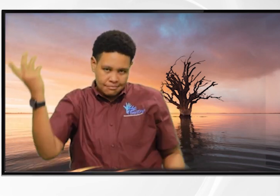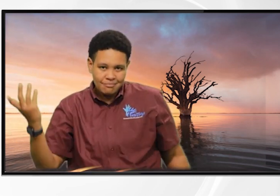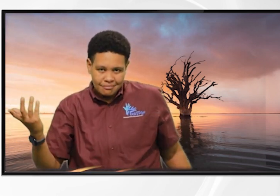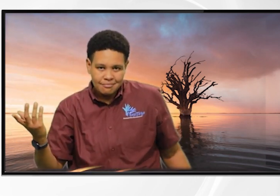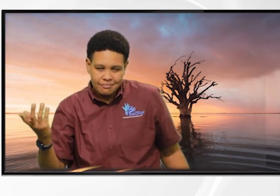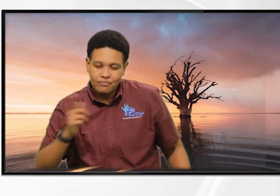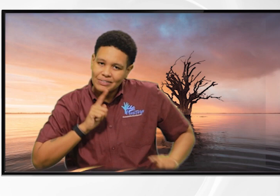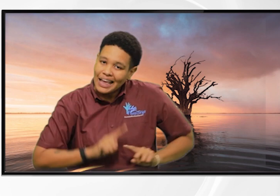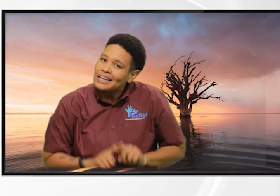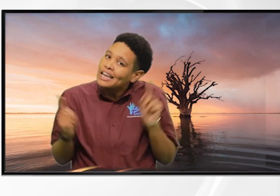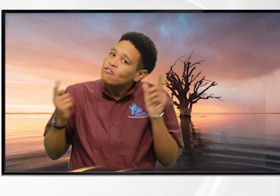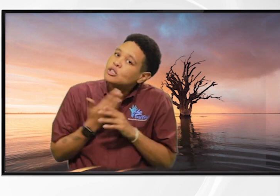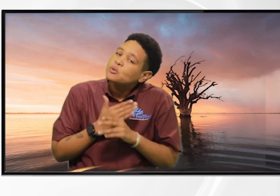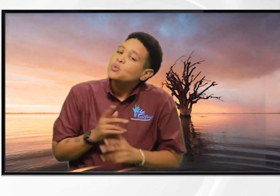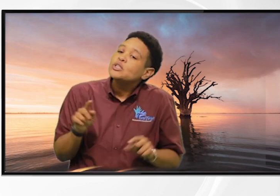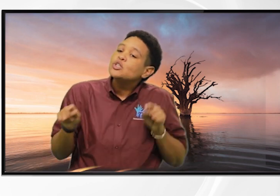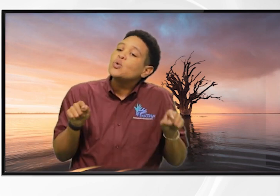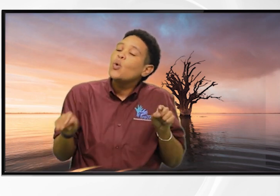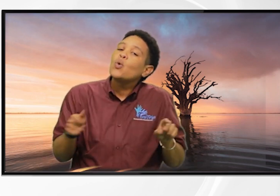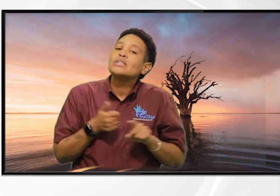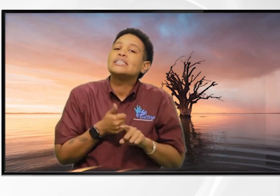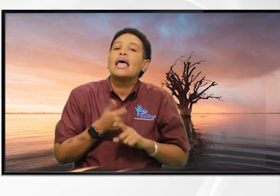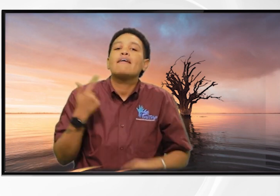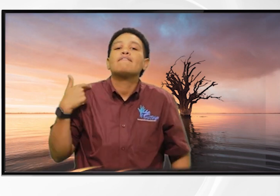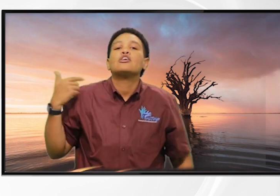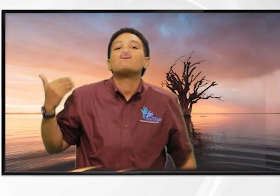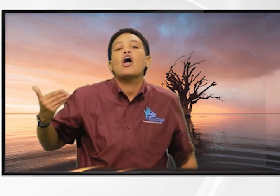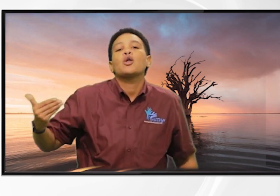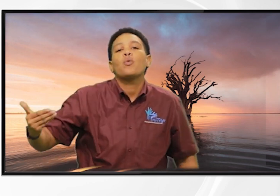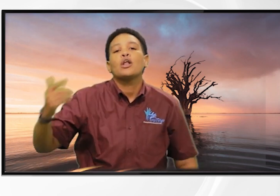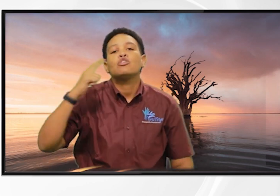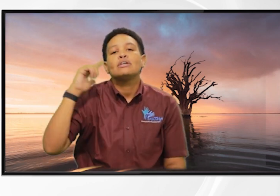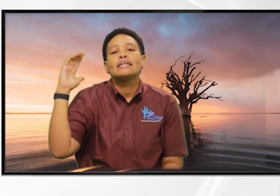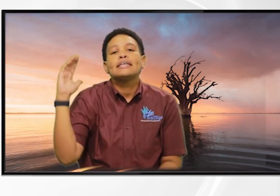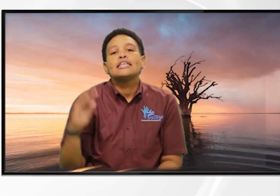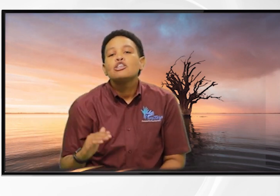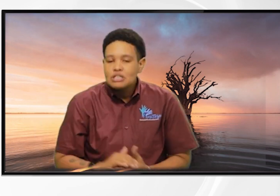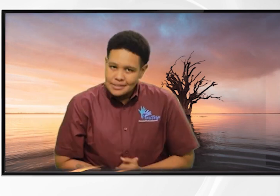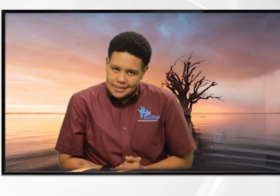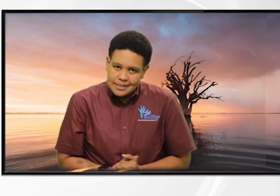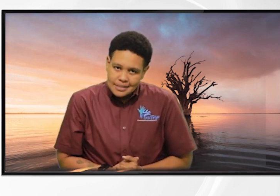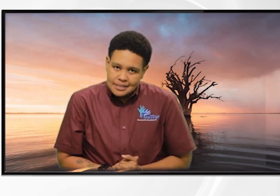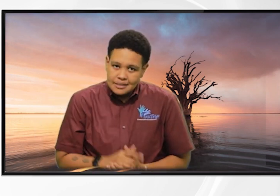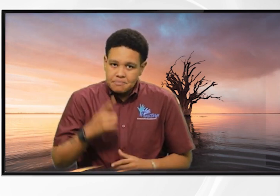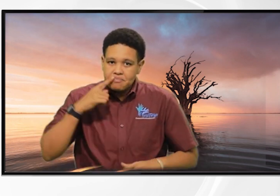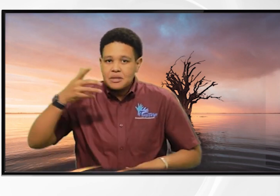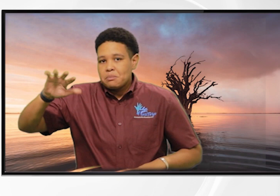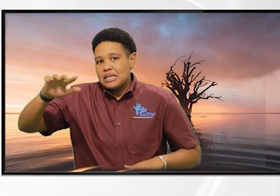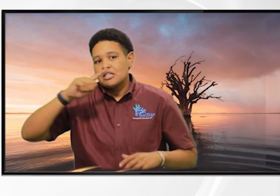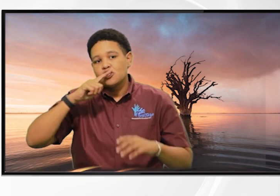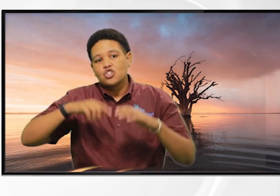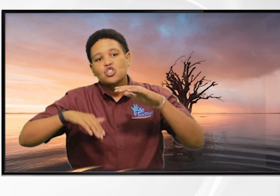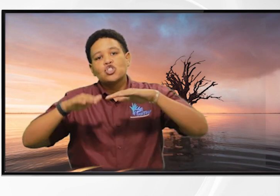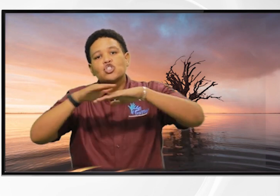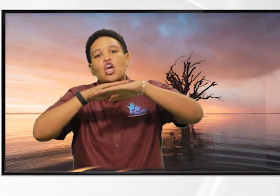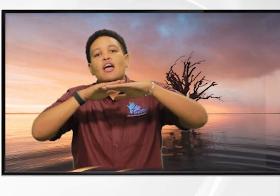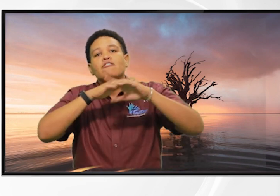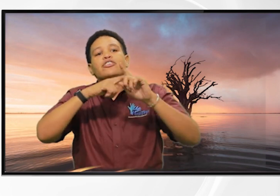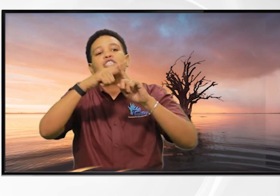the difference between the two is gradually decreasing. Mean surface temperatures are increasing at a rate